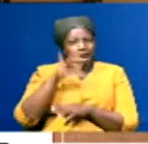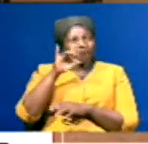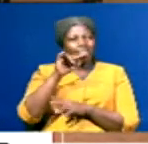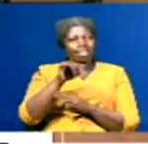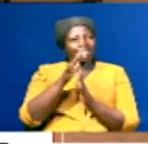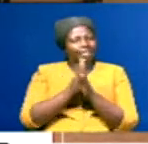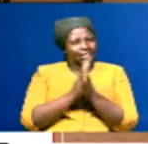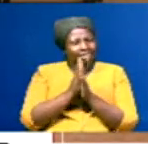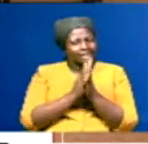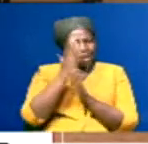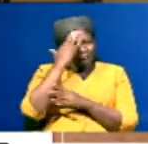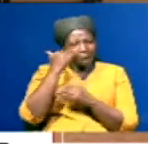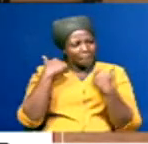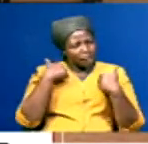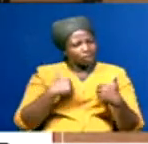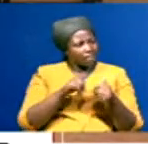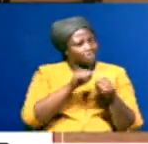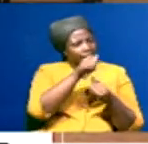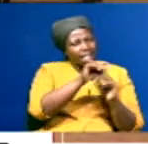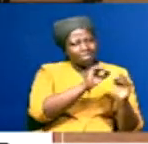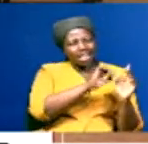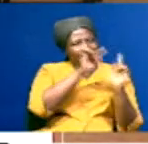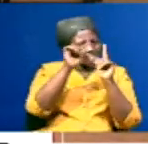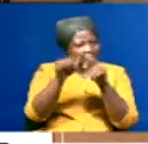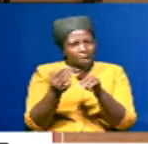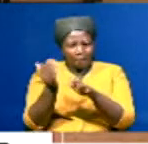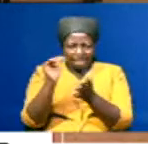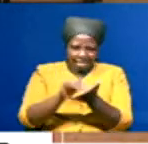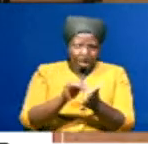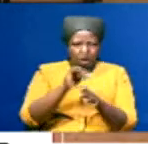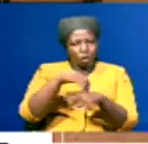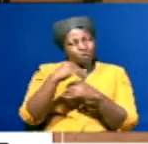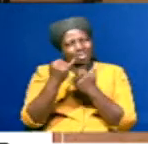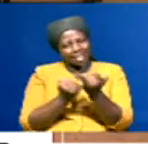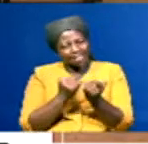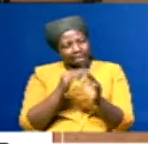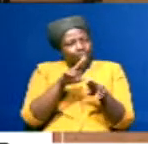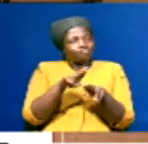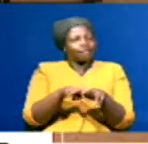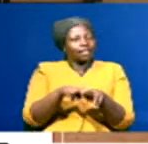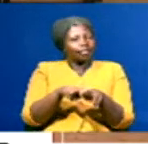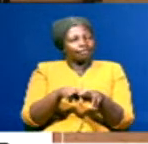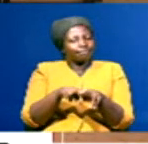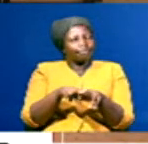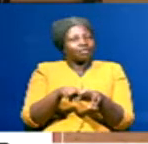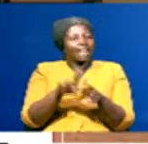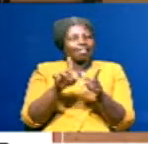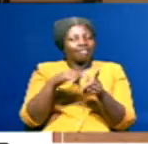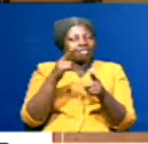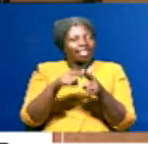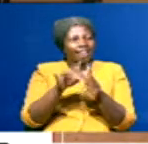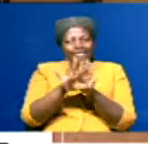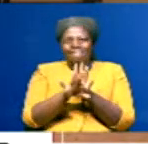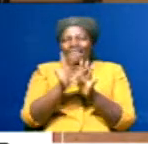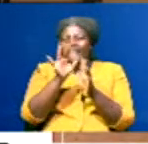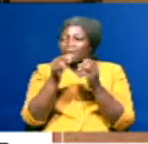very far, I would come again on Saturday. Sit there, I'll find a lot of people